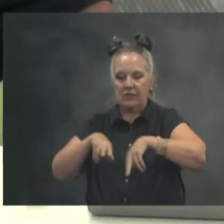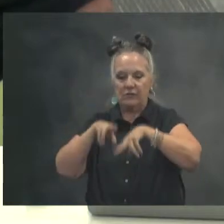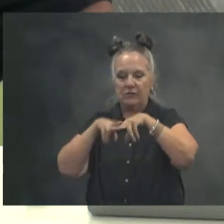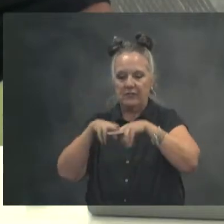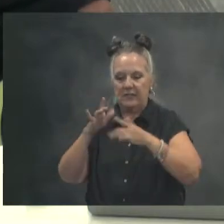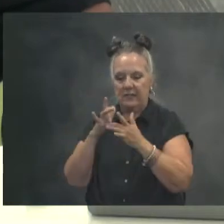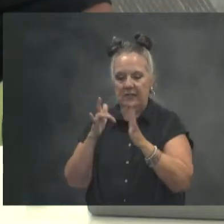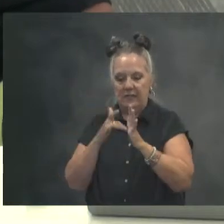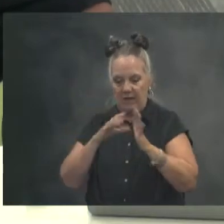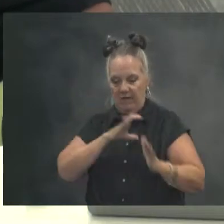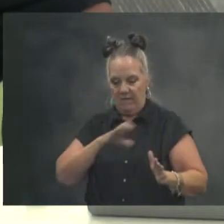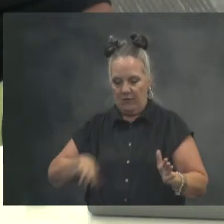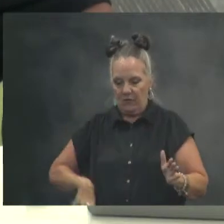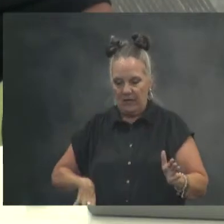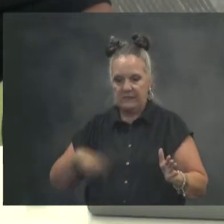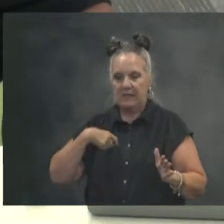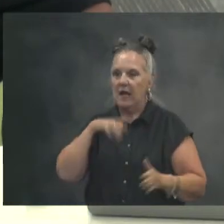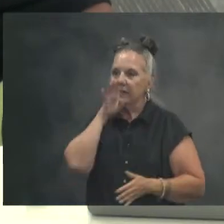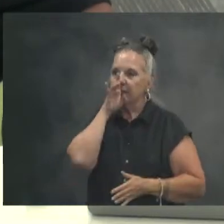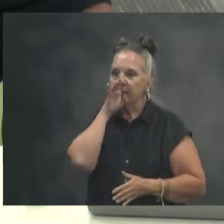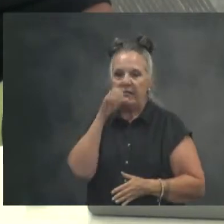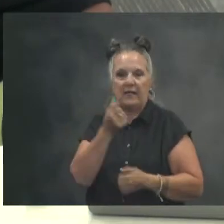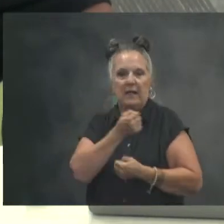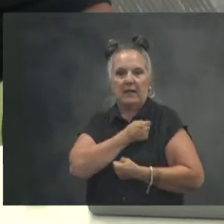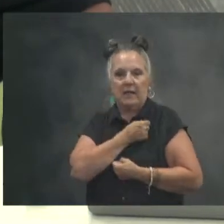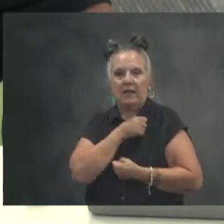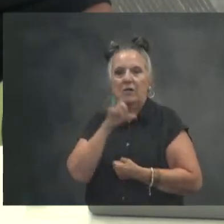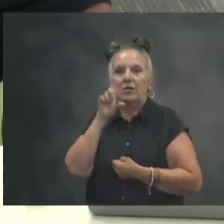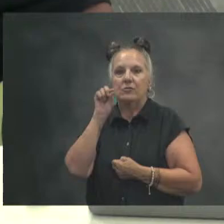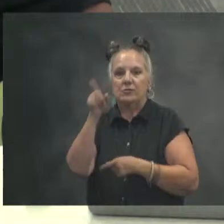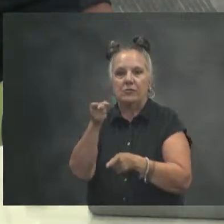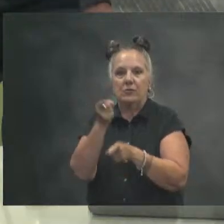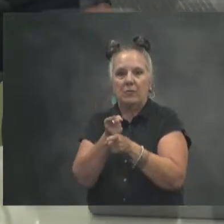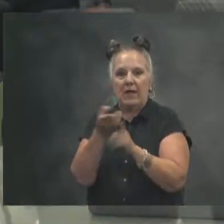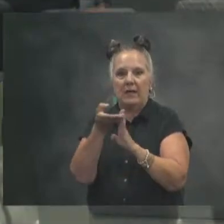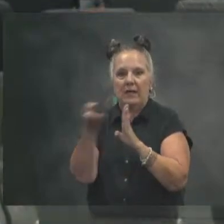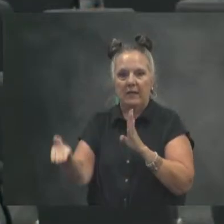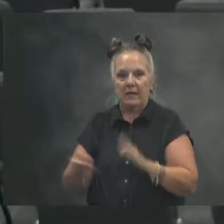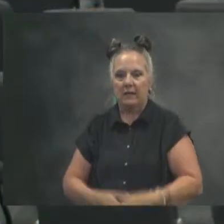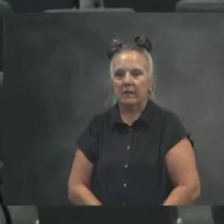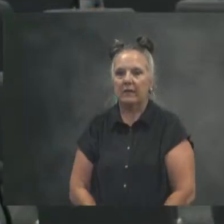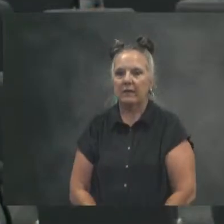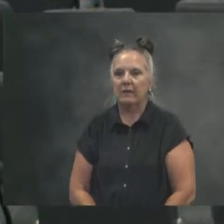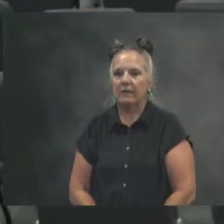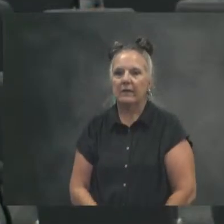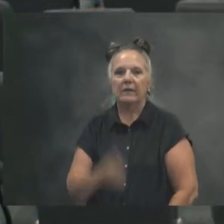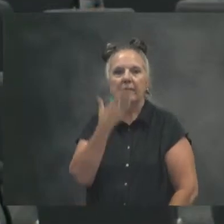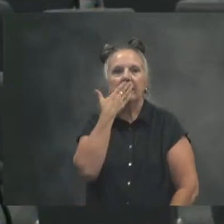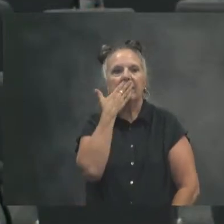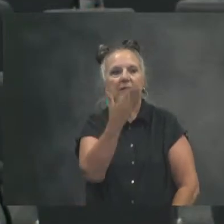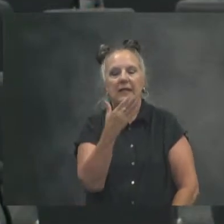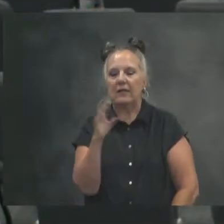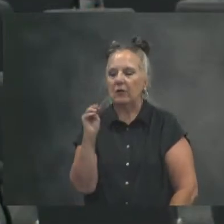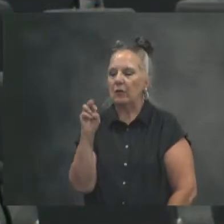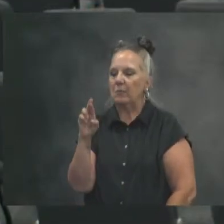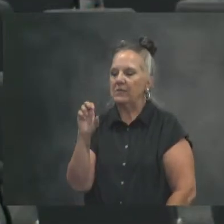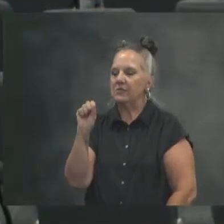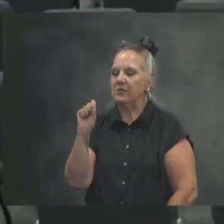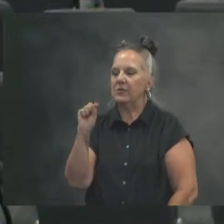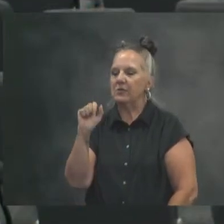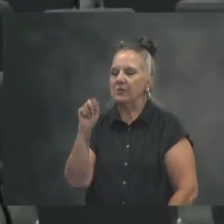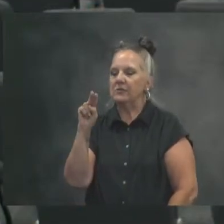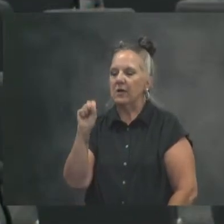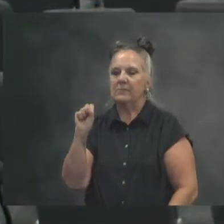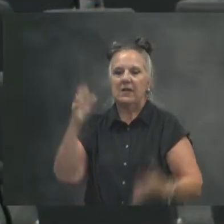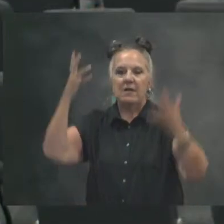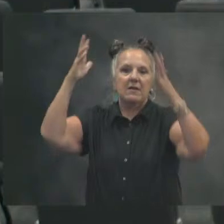speak the truth in love, and may you do the right thing. Thank you, Mr. Stubbs. Is there anyone else who would like to come